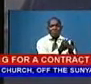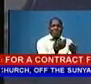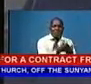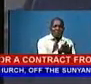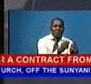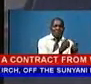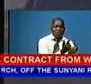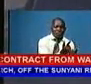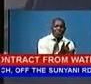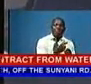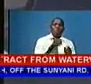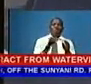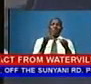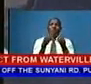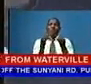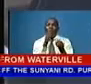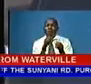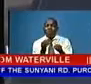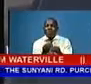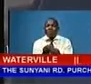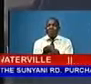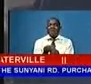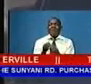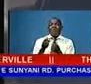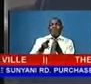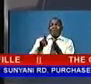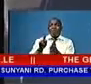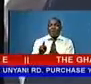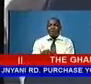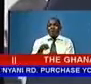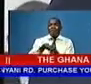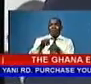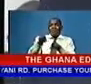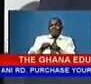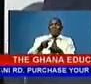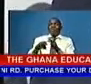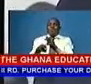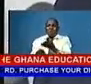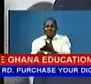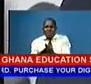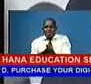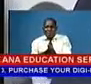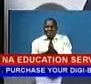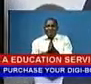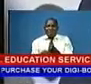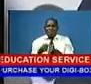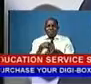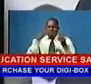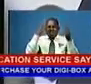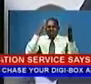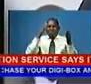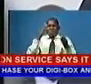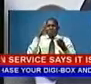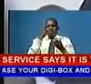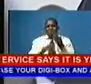the old category, the region, the constituency, the polling station code, serial number. I mean, I don't know